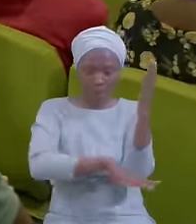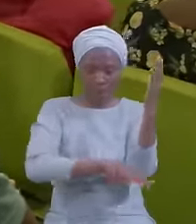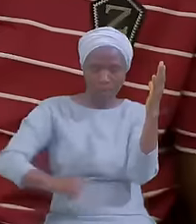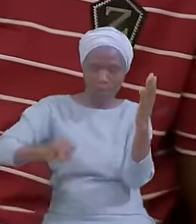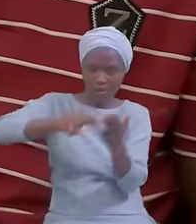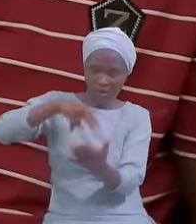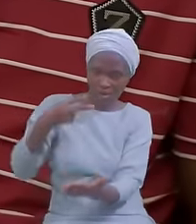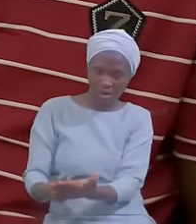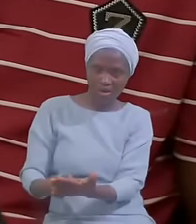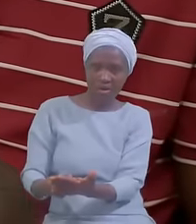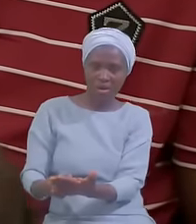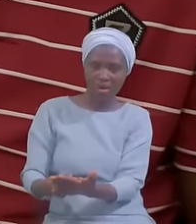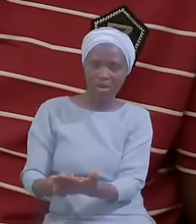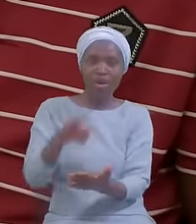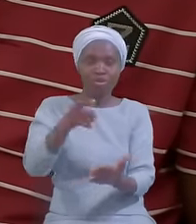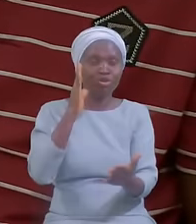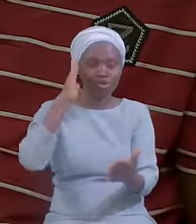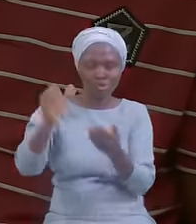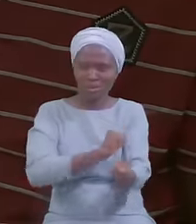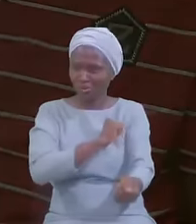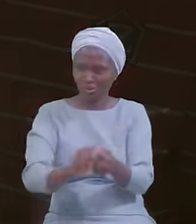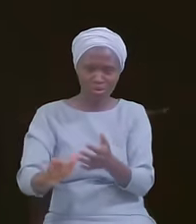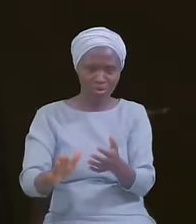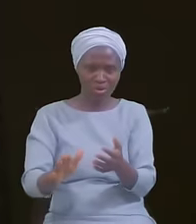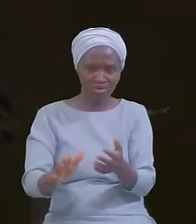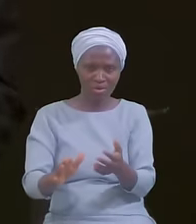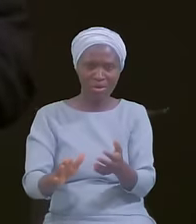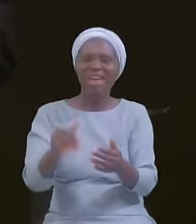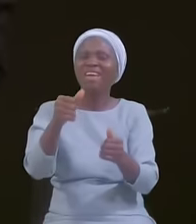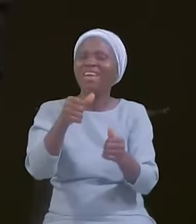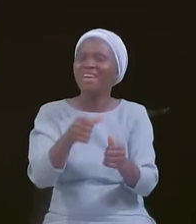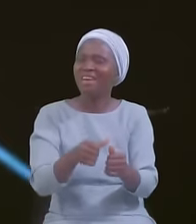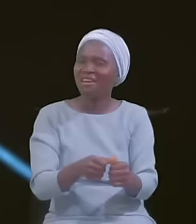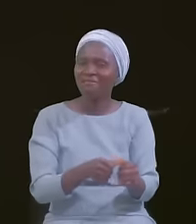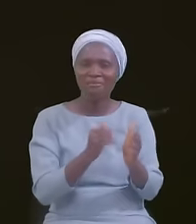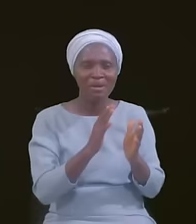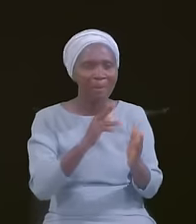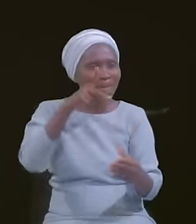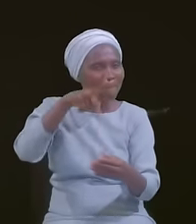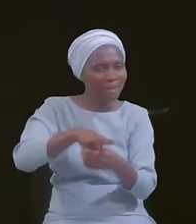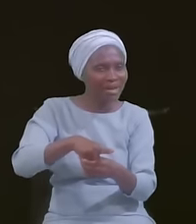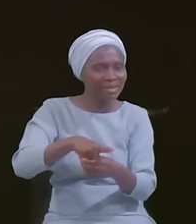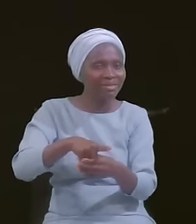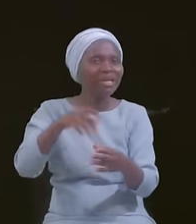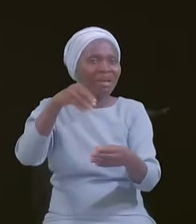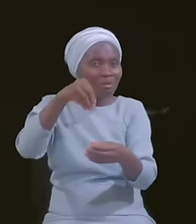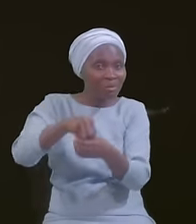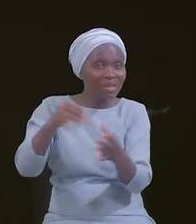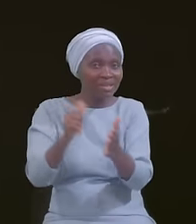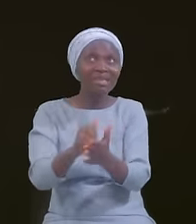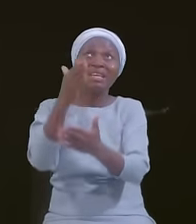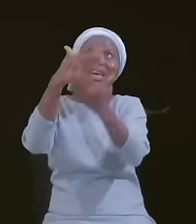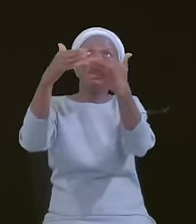down. You will destroy every plant the Heavenly Father has